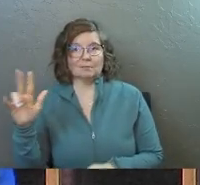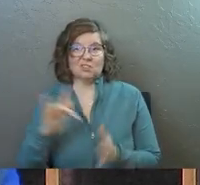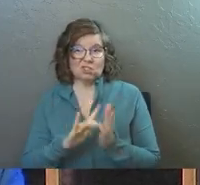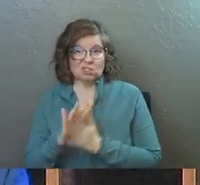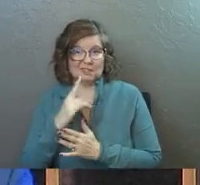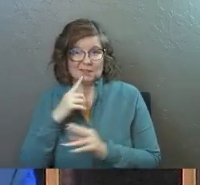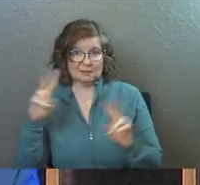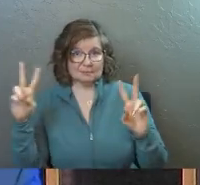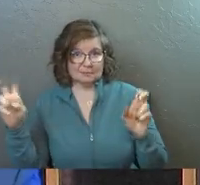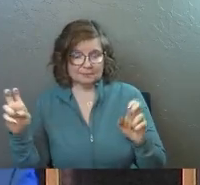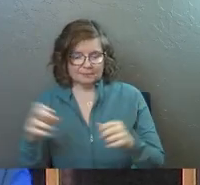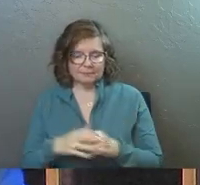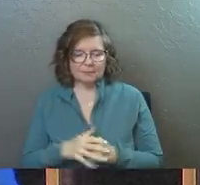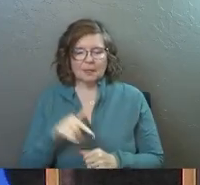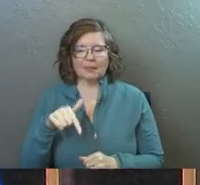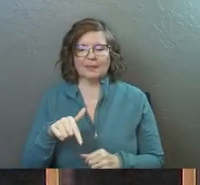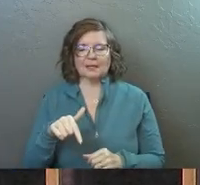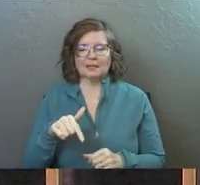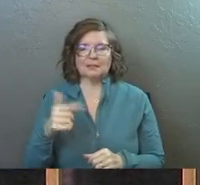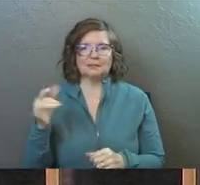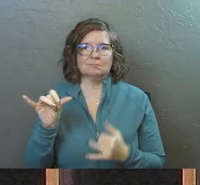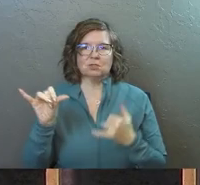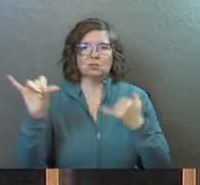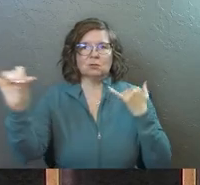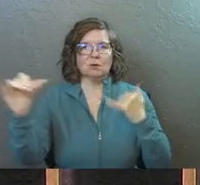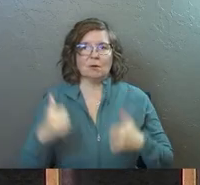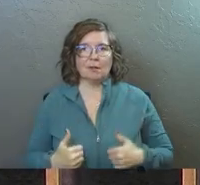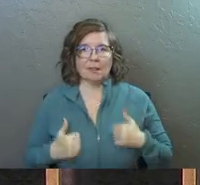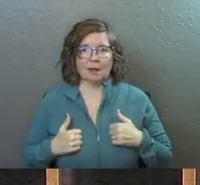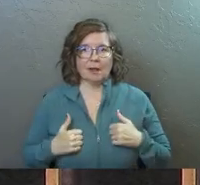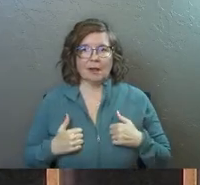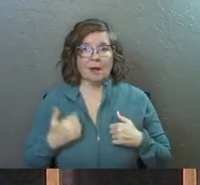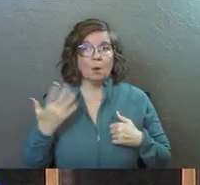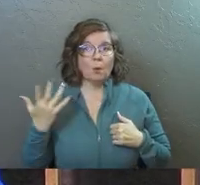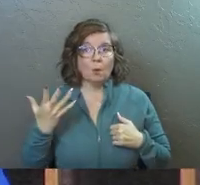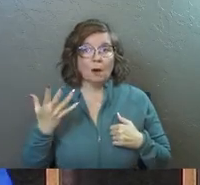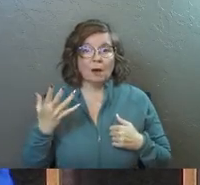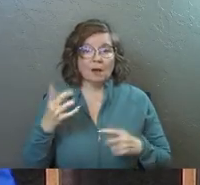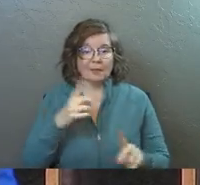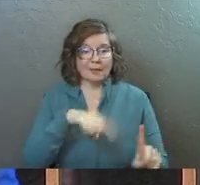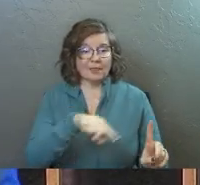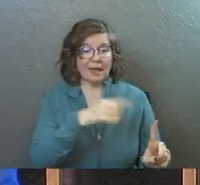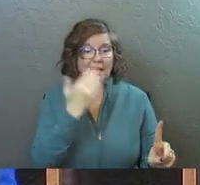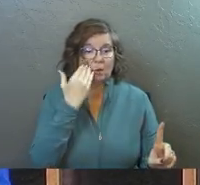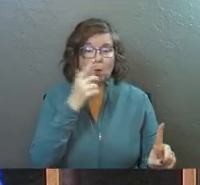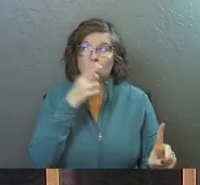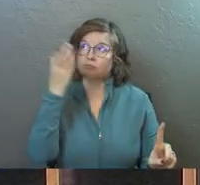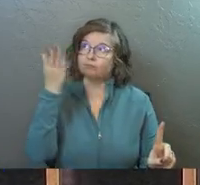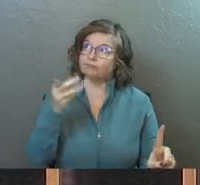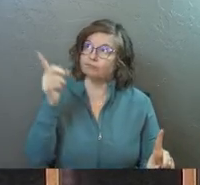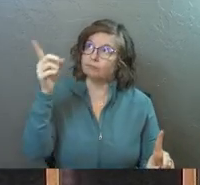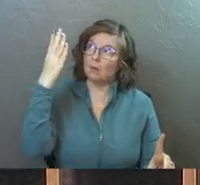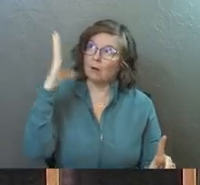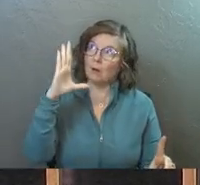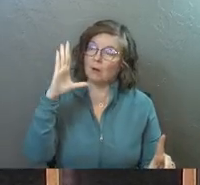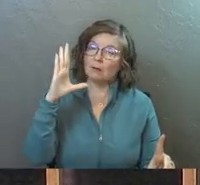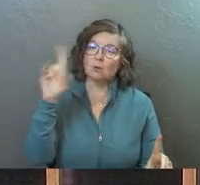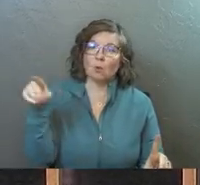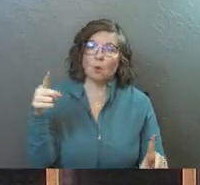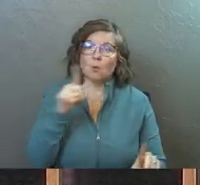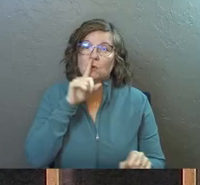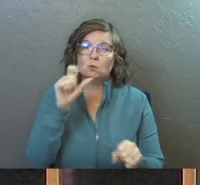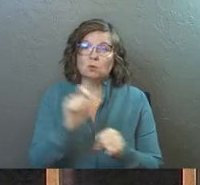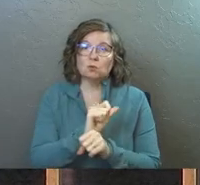way he says it. He says, "Then this is eternal life, that they know you, God, the only true God, and Jesus